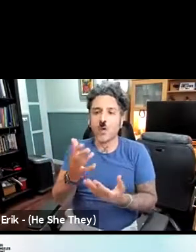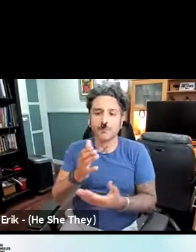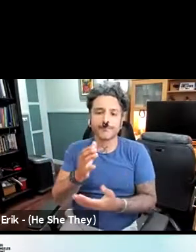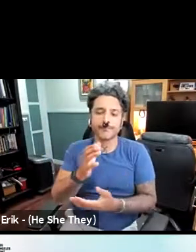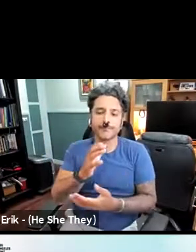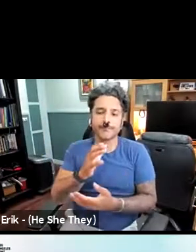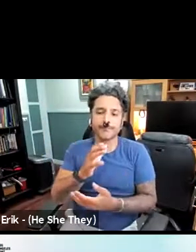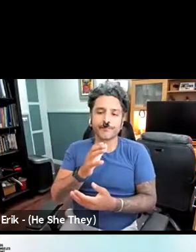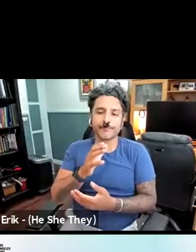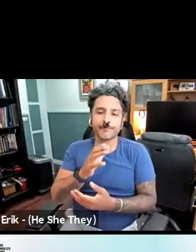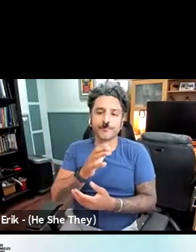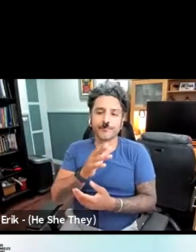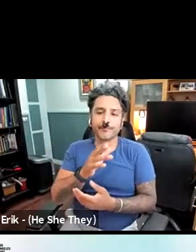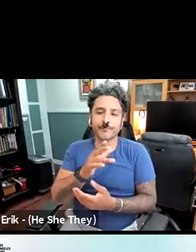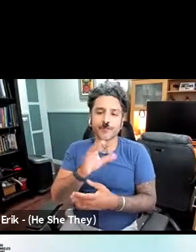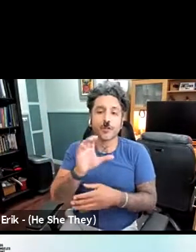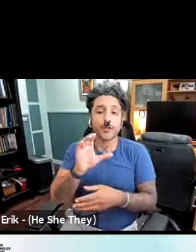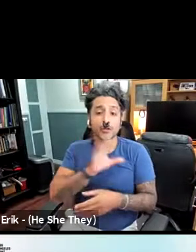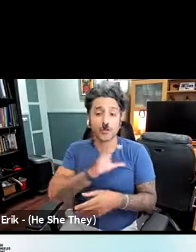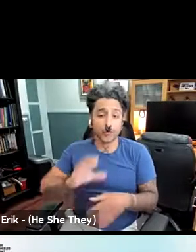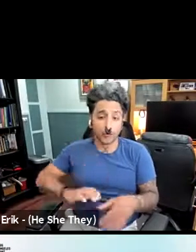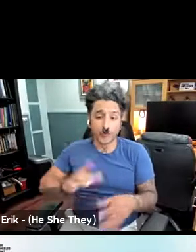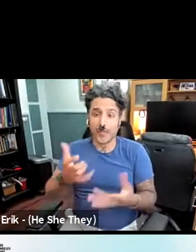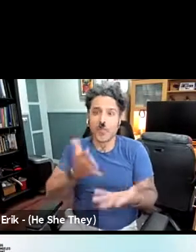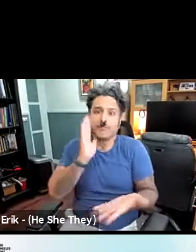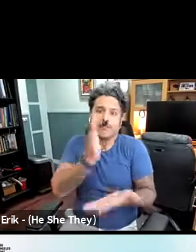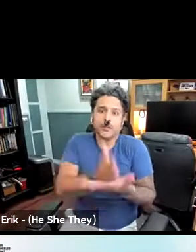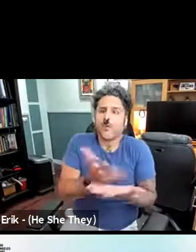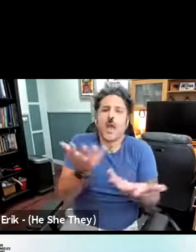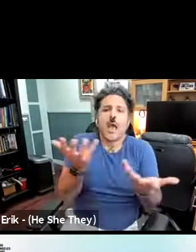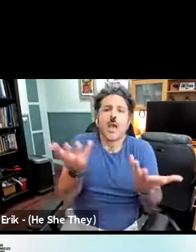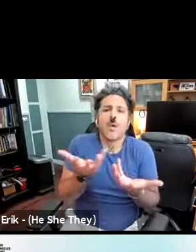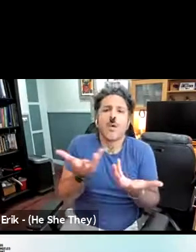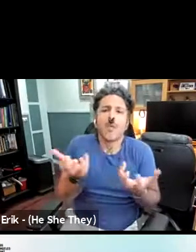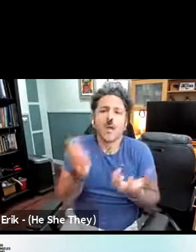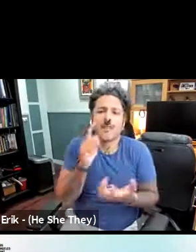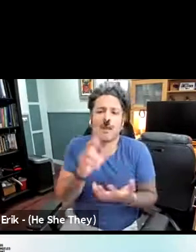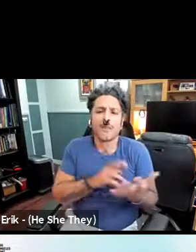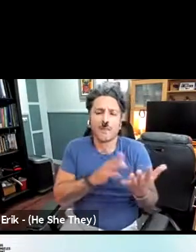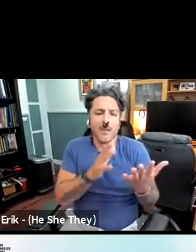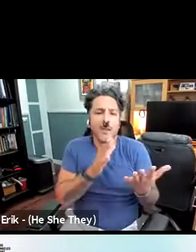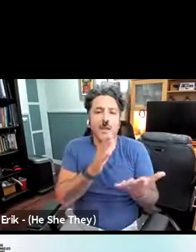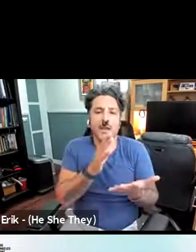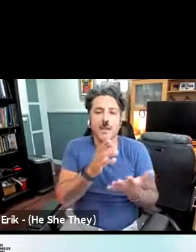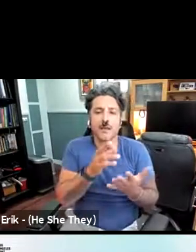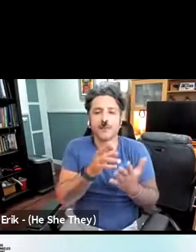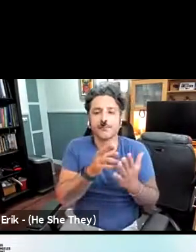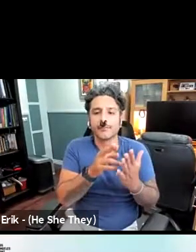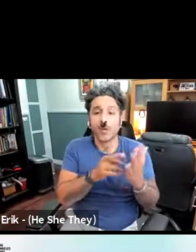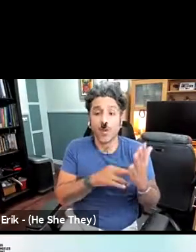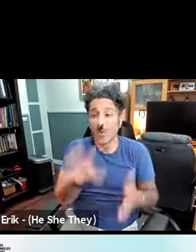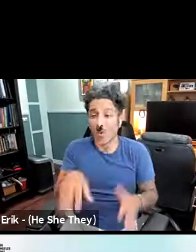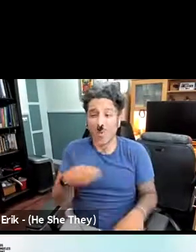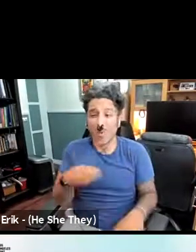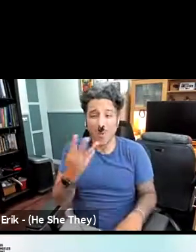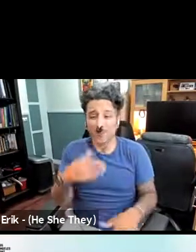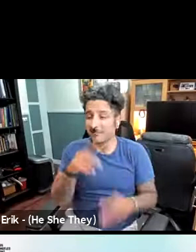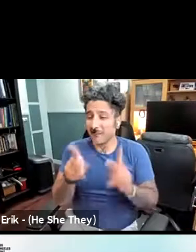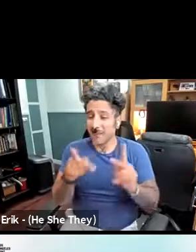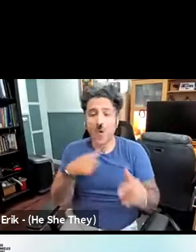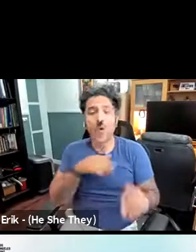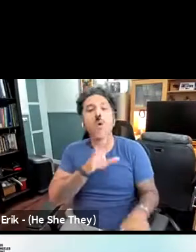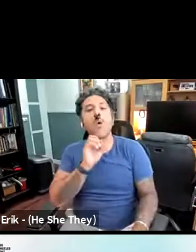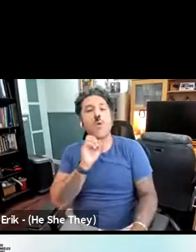okay, they got to put a stop to this because I don't want this on my record. You know, a lot of them white people who were like,